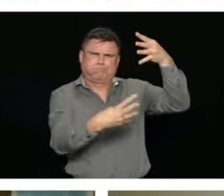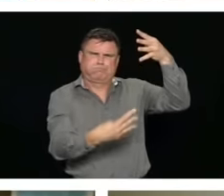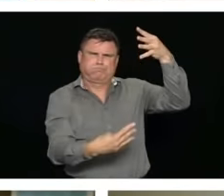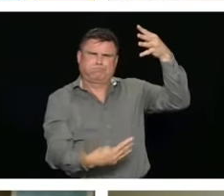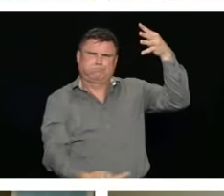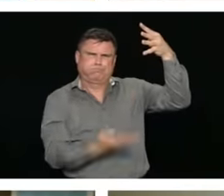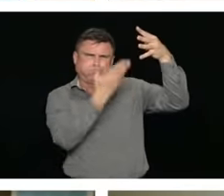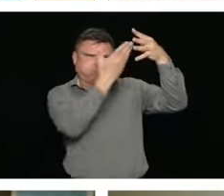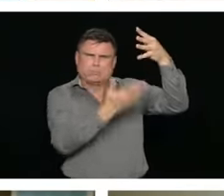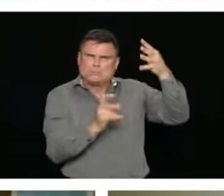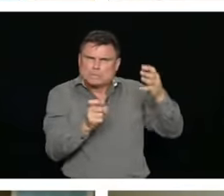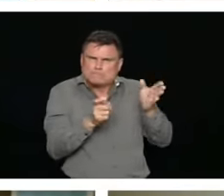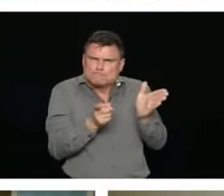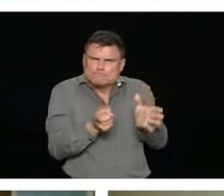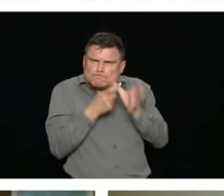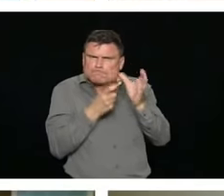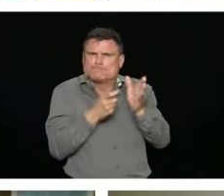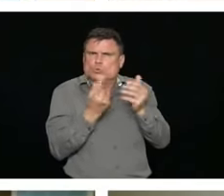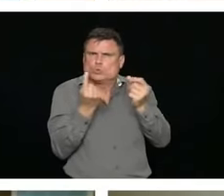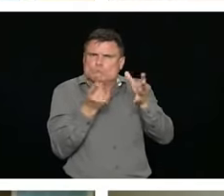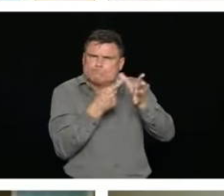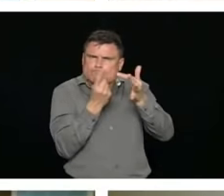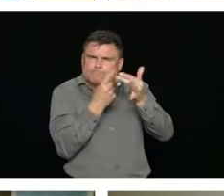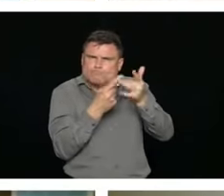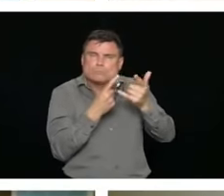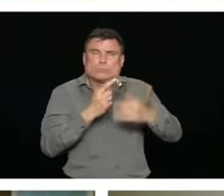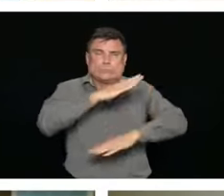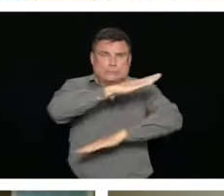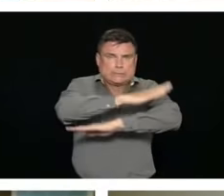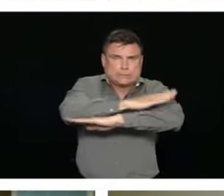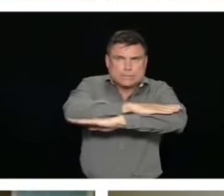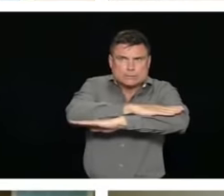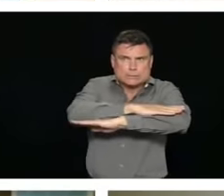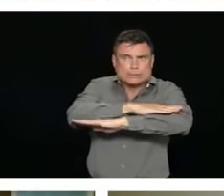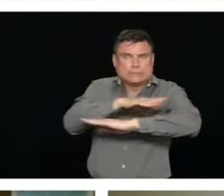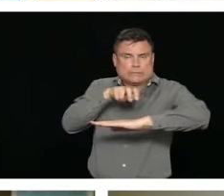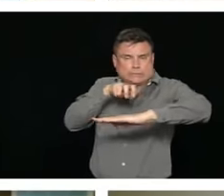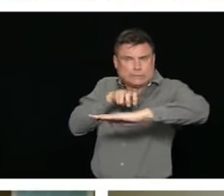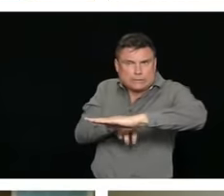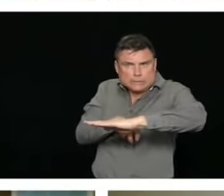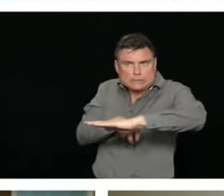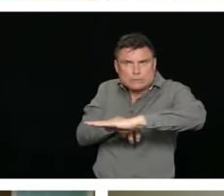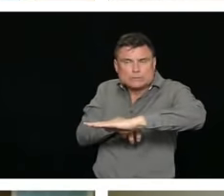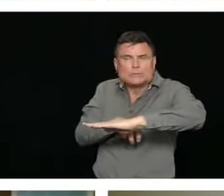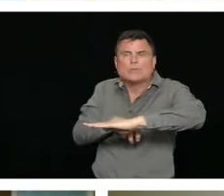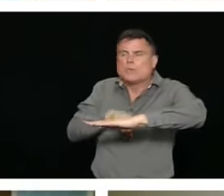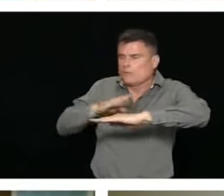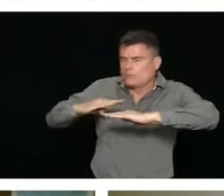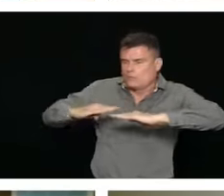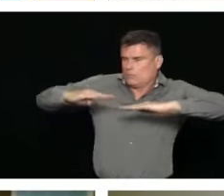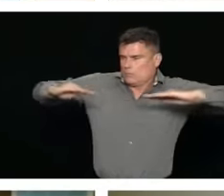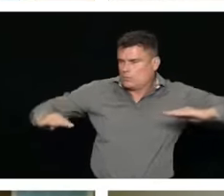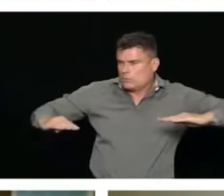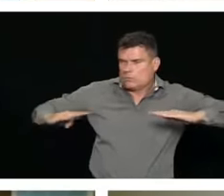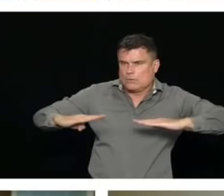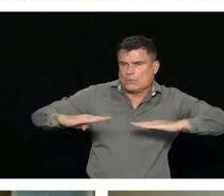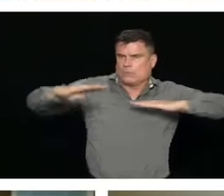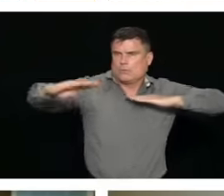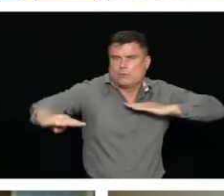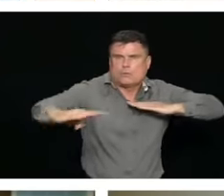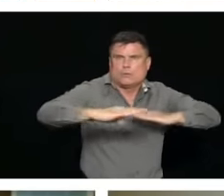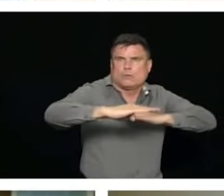hallway traffic flow to some of the questions that Dr. Cornille has already fielded, cleaning schedules, cleaning